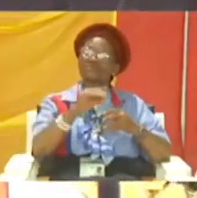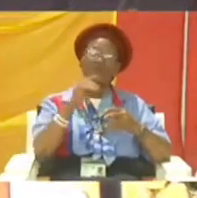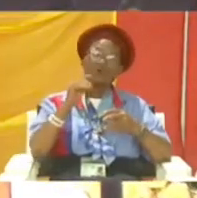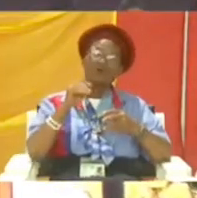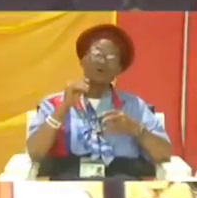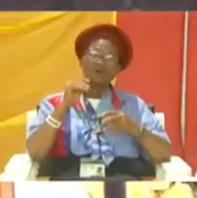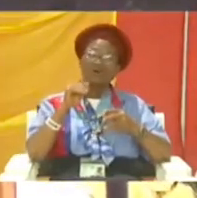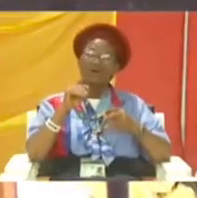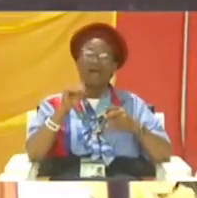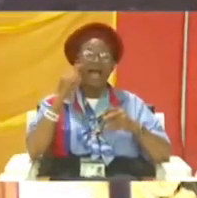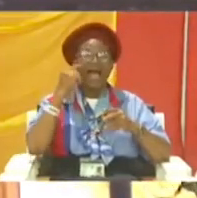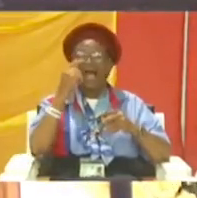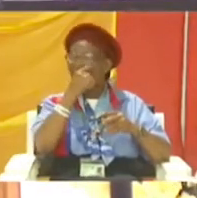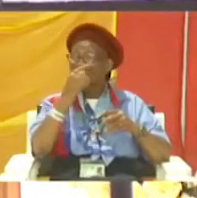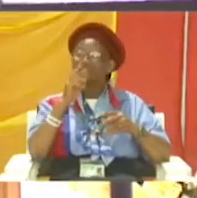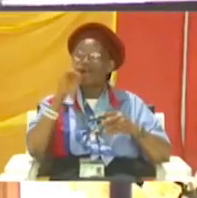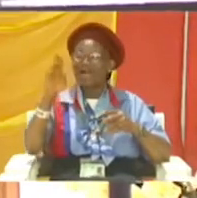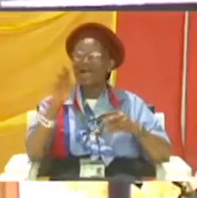oloye ni.